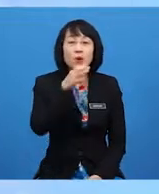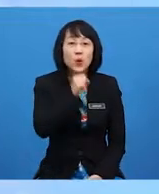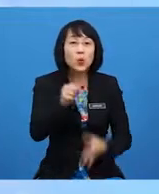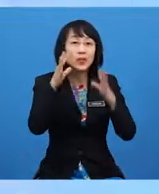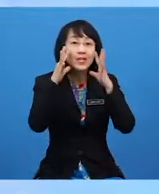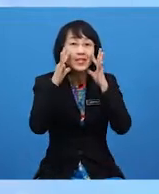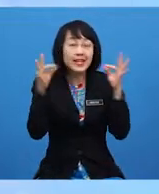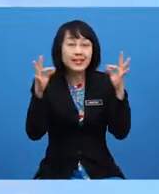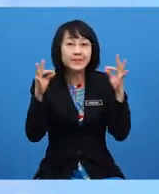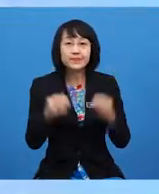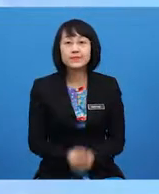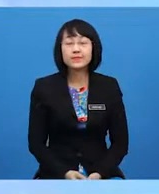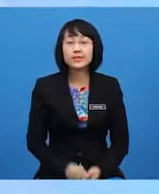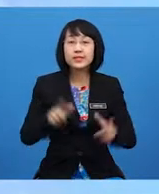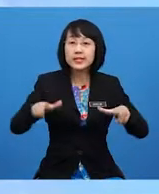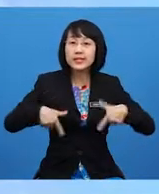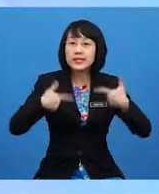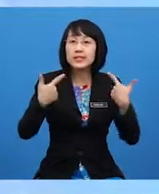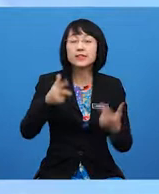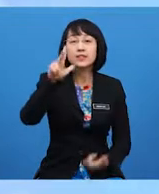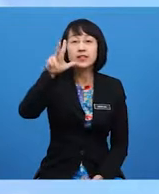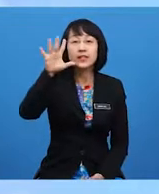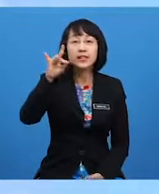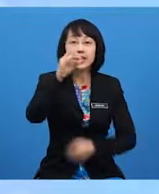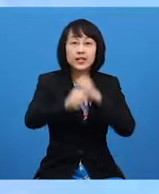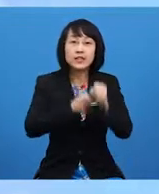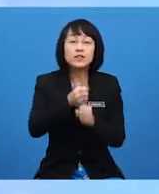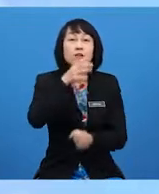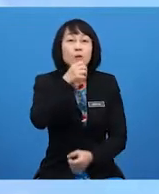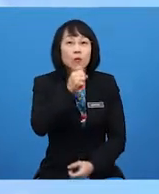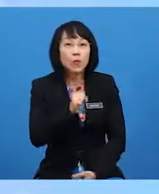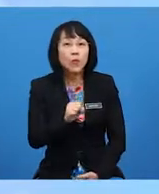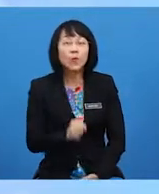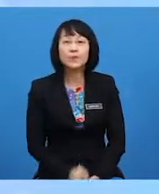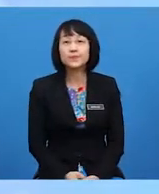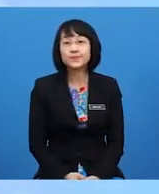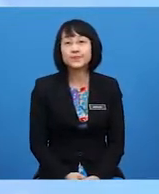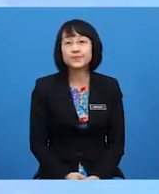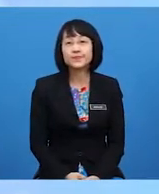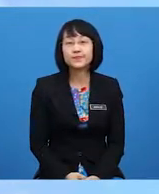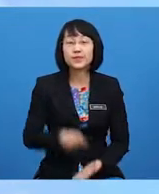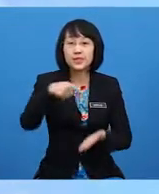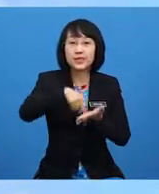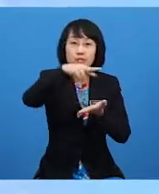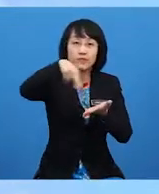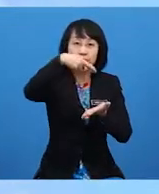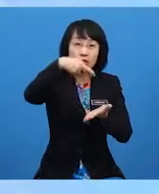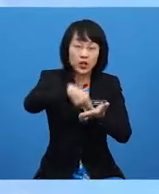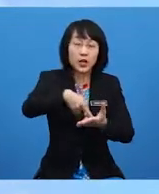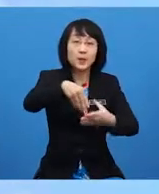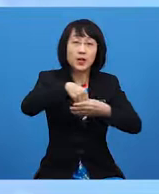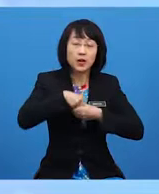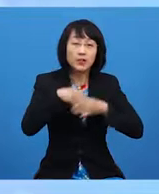name, Cream Puff, born on 3rd August 1967 and lived until 6th